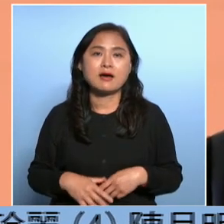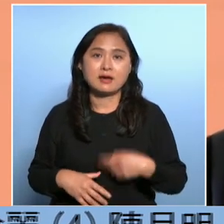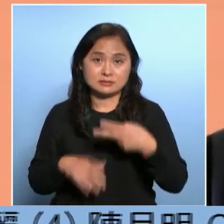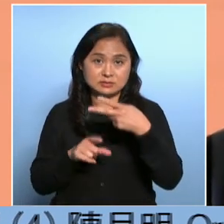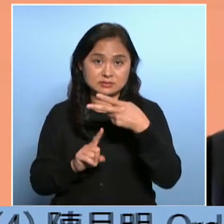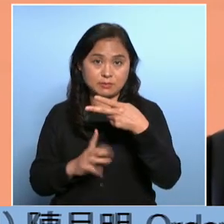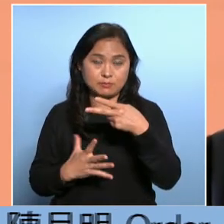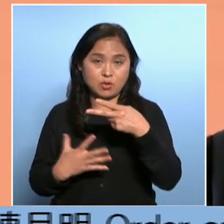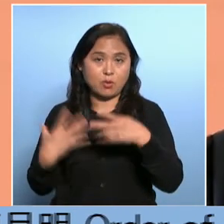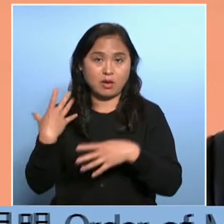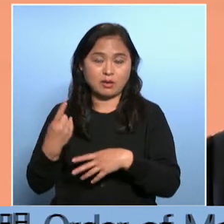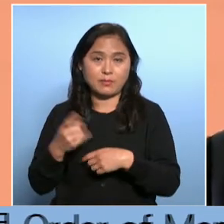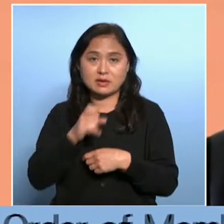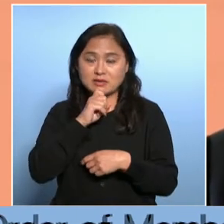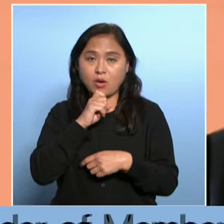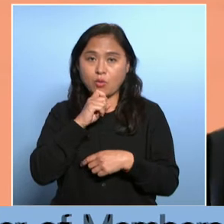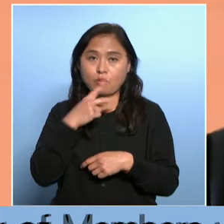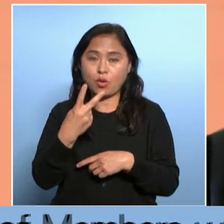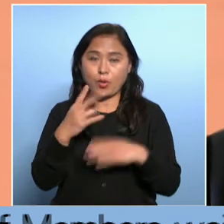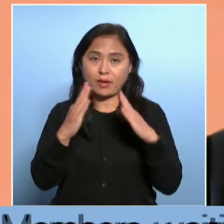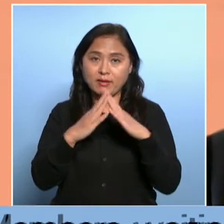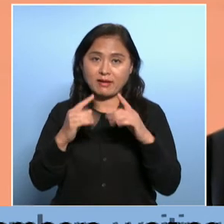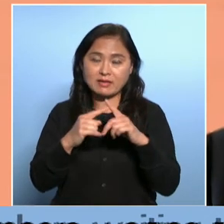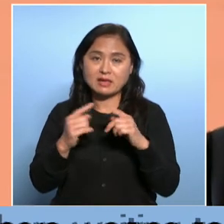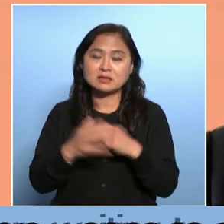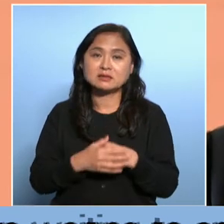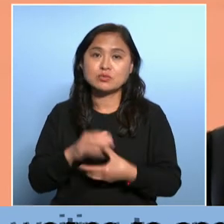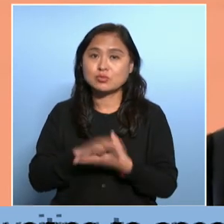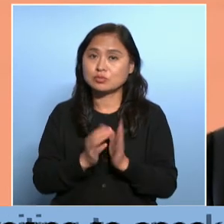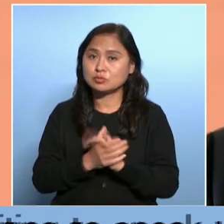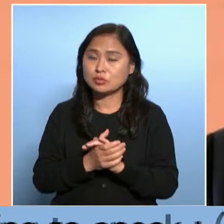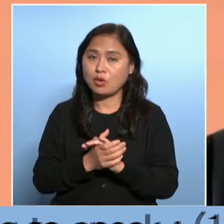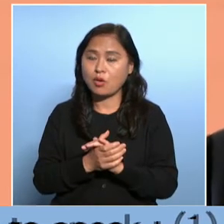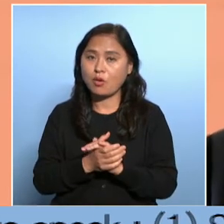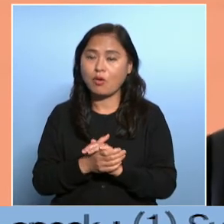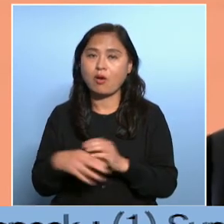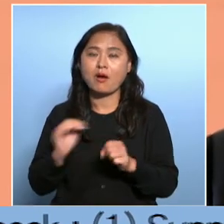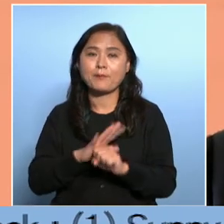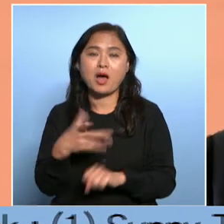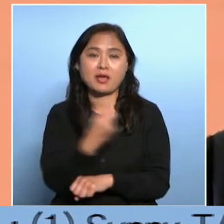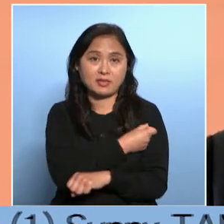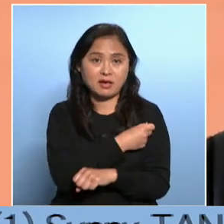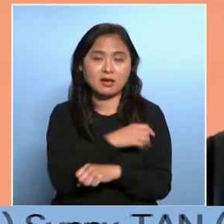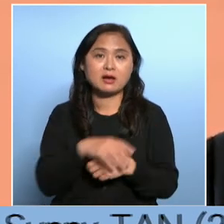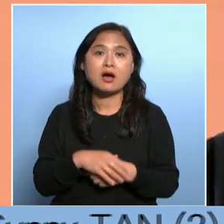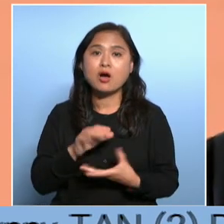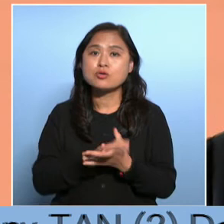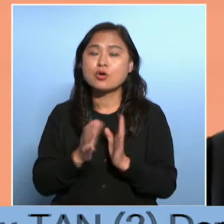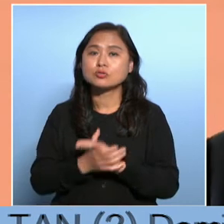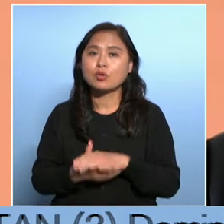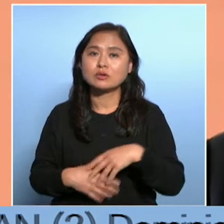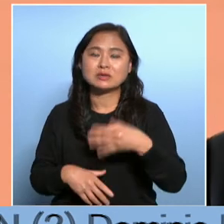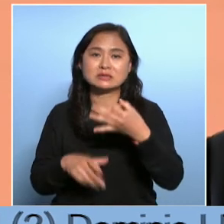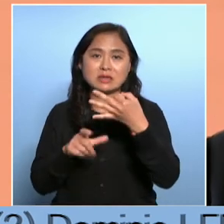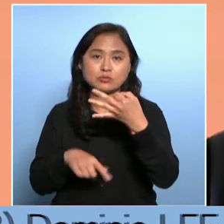So just yesterday is the 15th, and two of my family members would like to make an appointment for taking